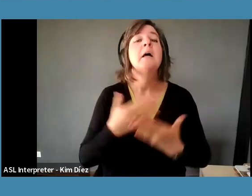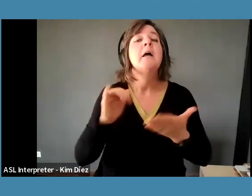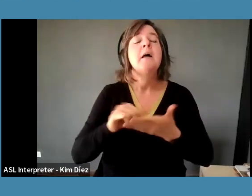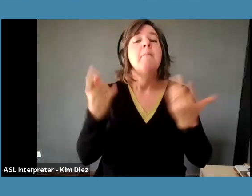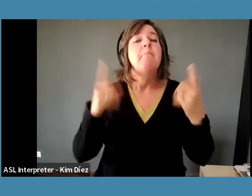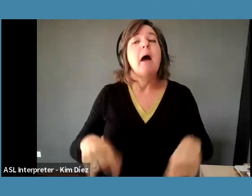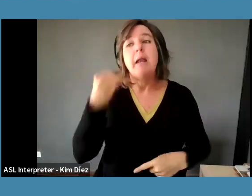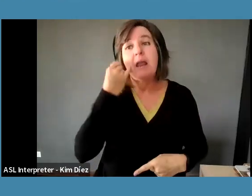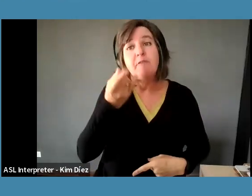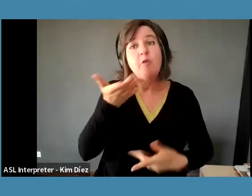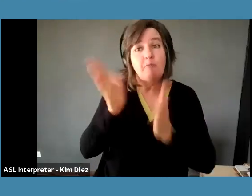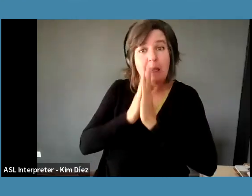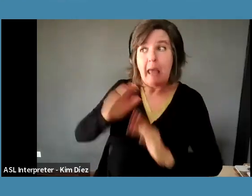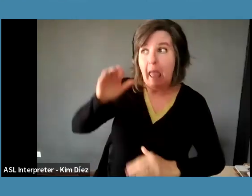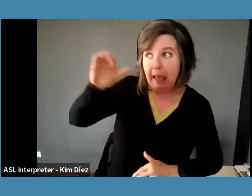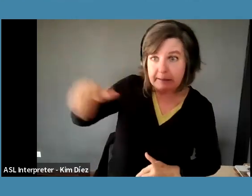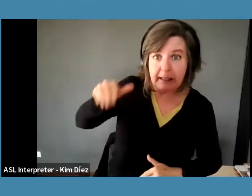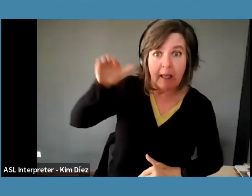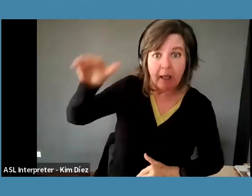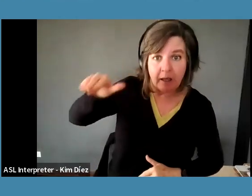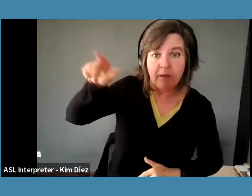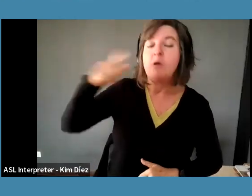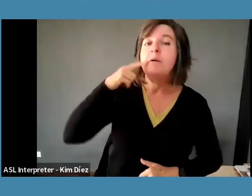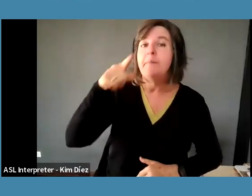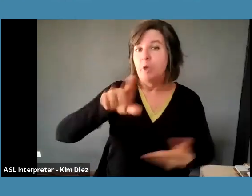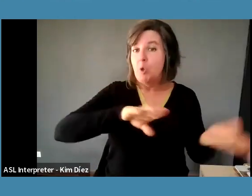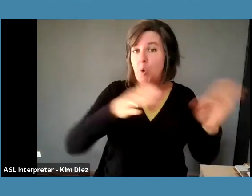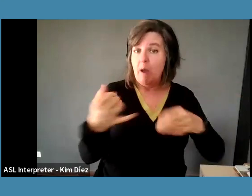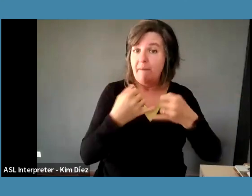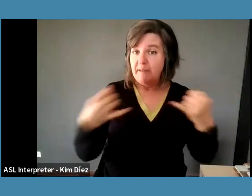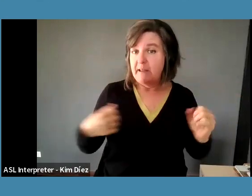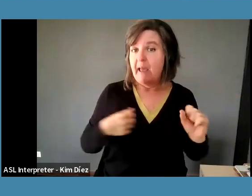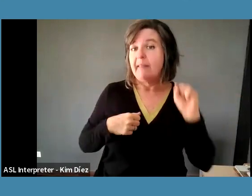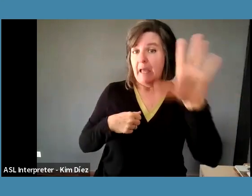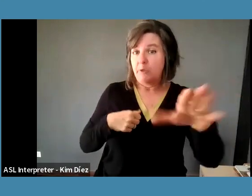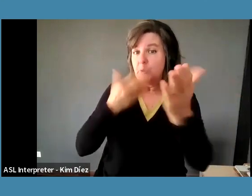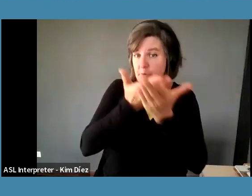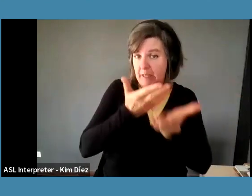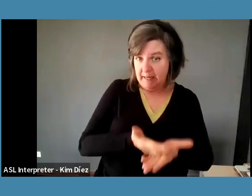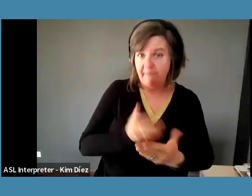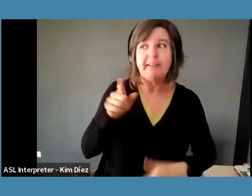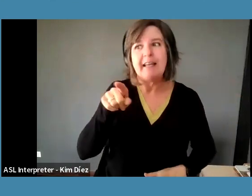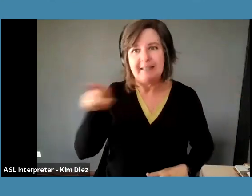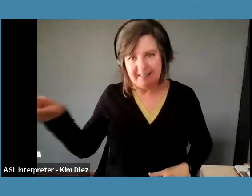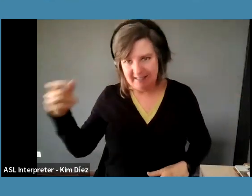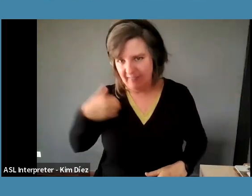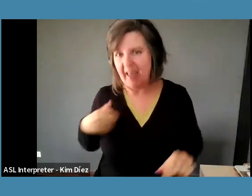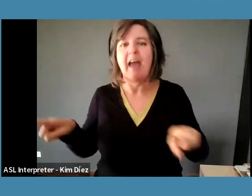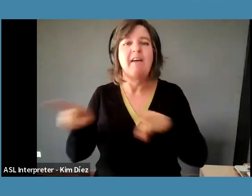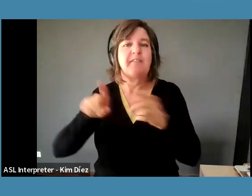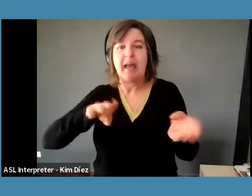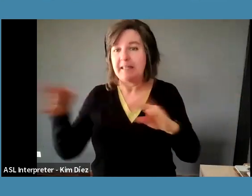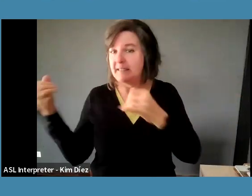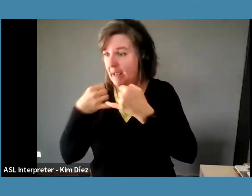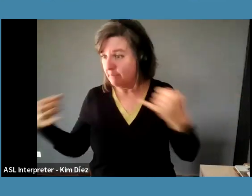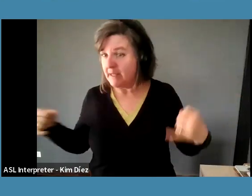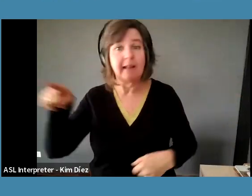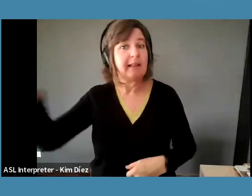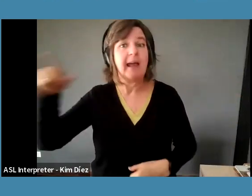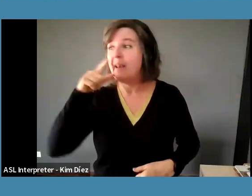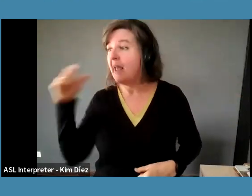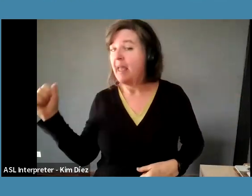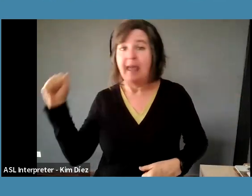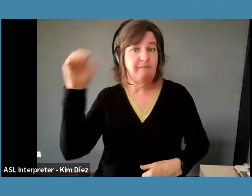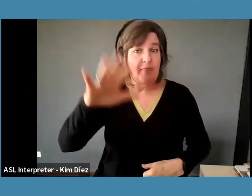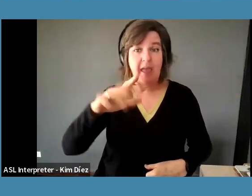been asking for it, you have a deadline to send your evidence. They have the same deadline, and if they haven't met that deadline at the hearing, you can ask for it